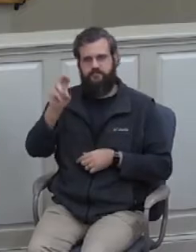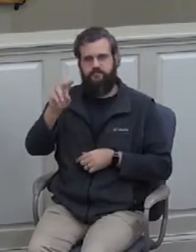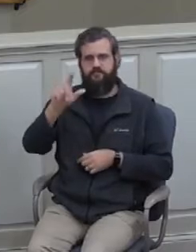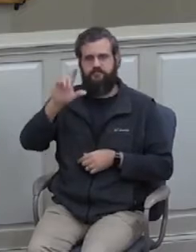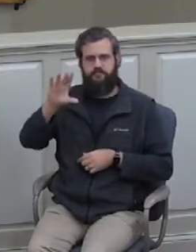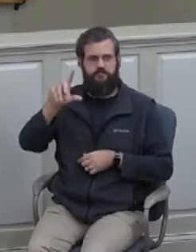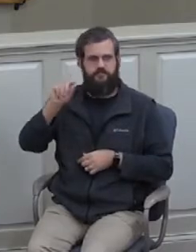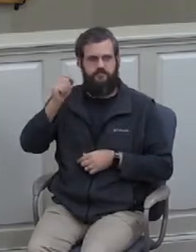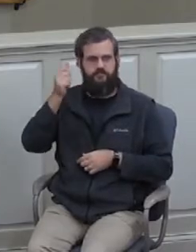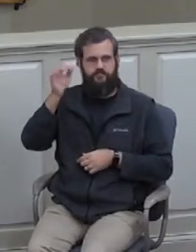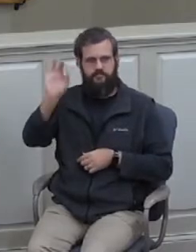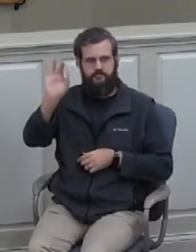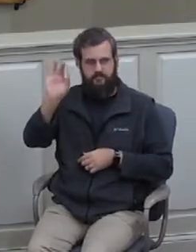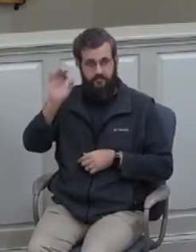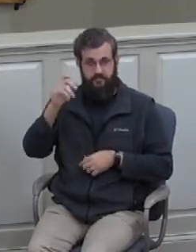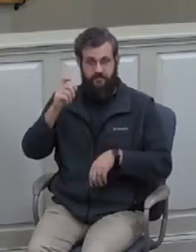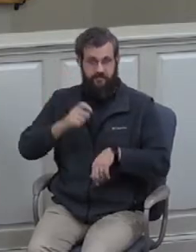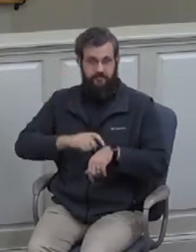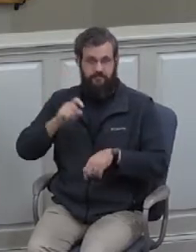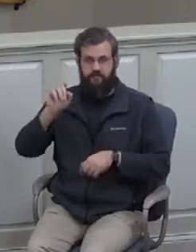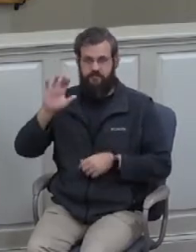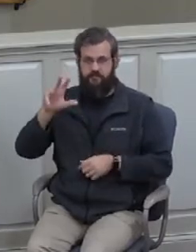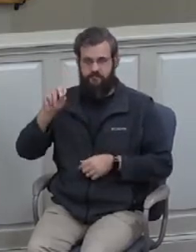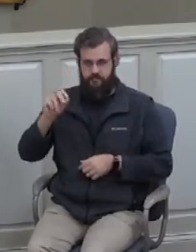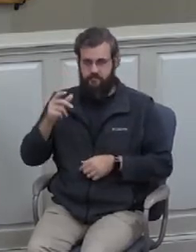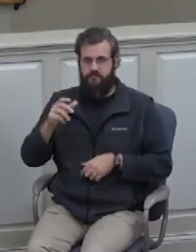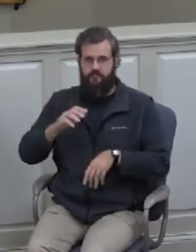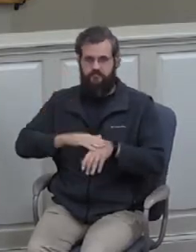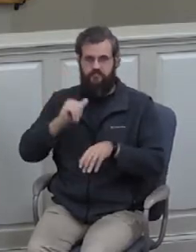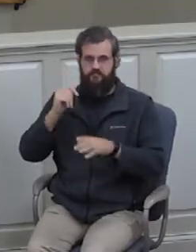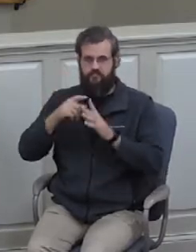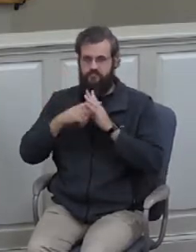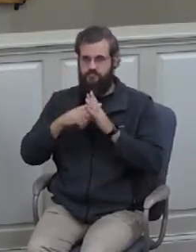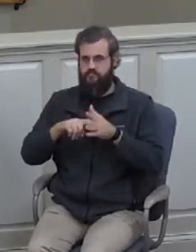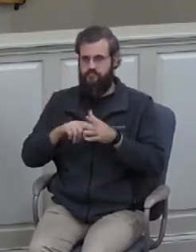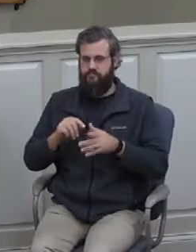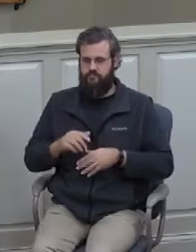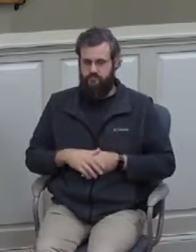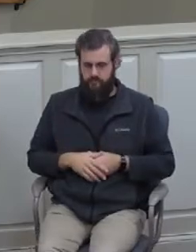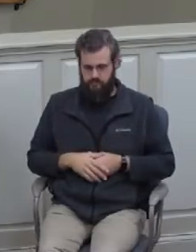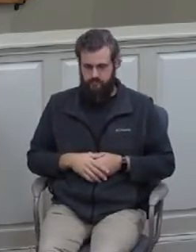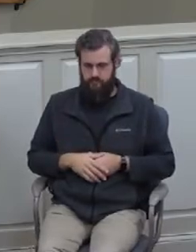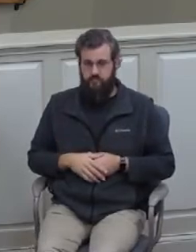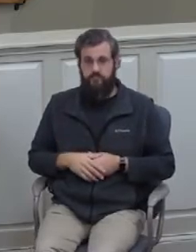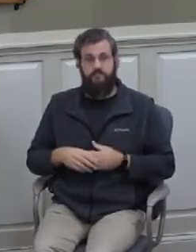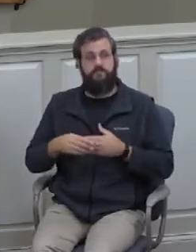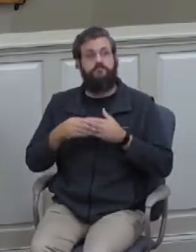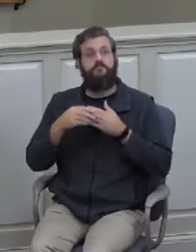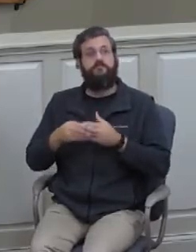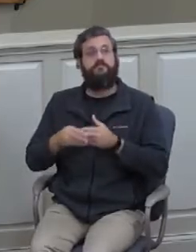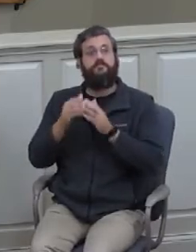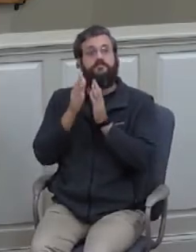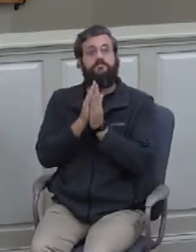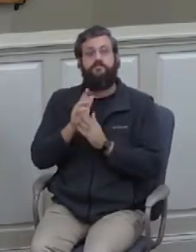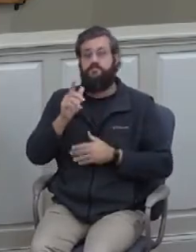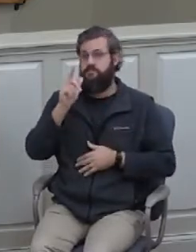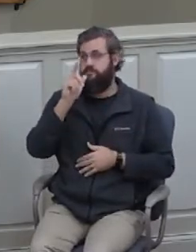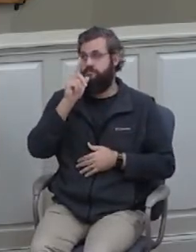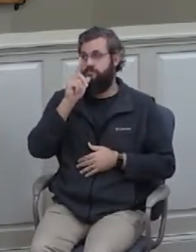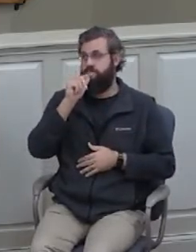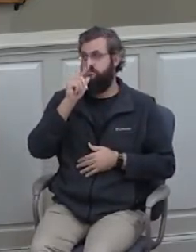25th, 2019. The hour is 5:30. I will call us to order. I'll ask that we be led in